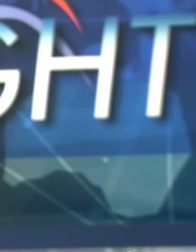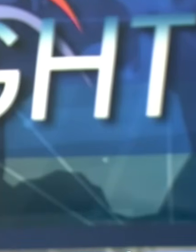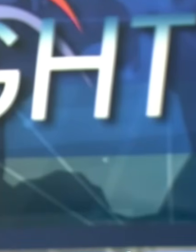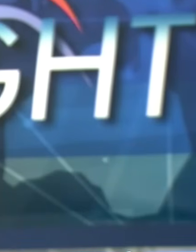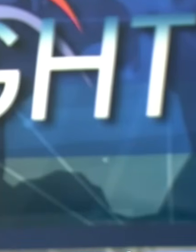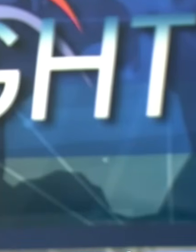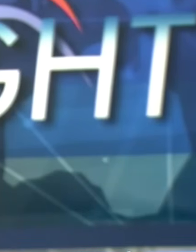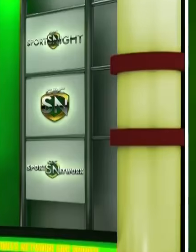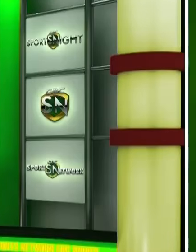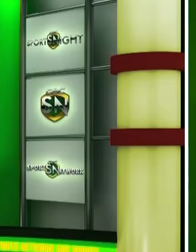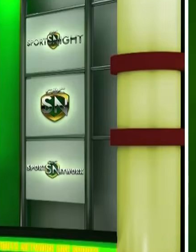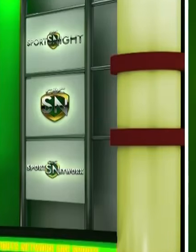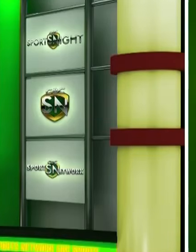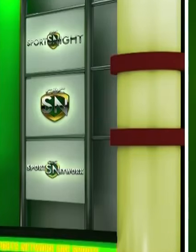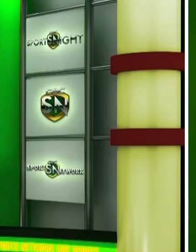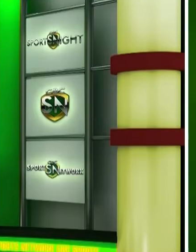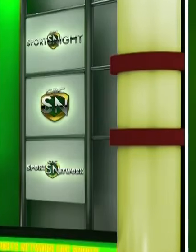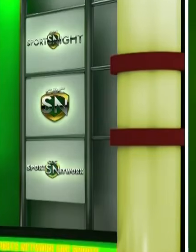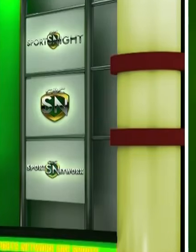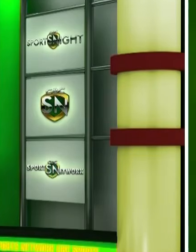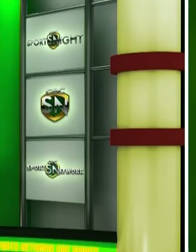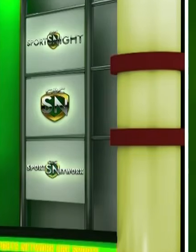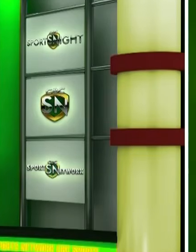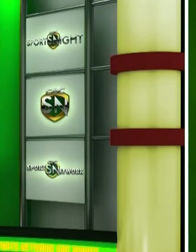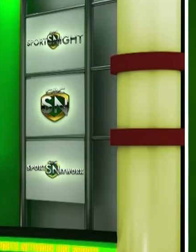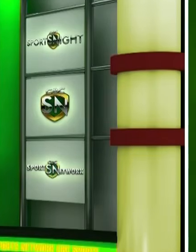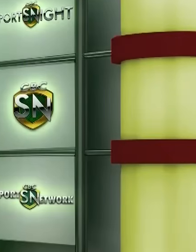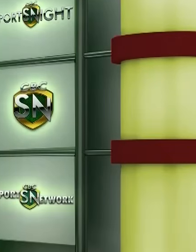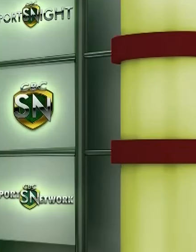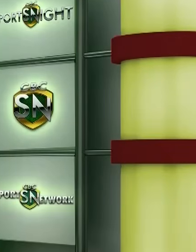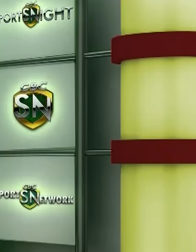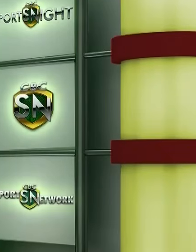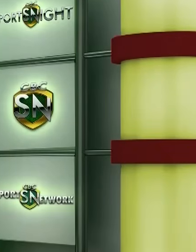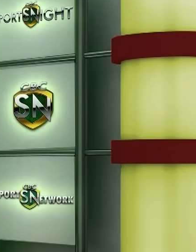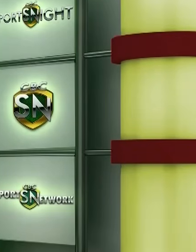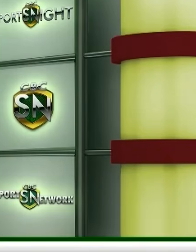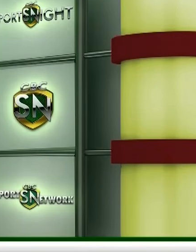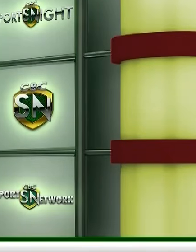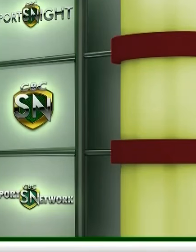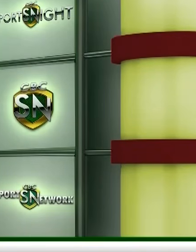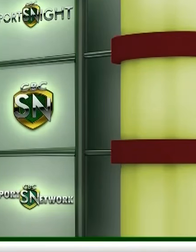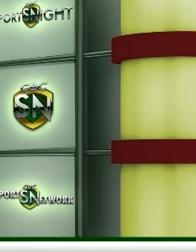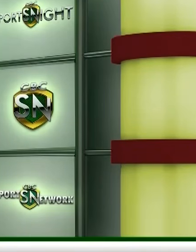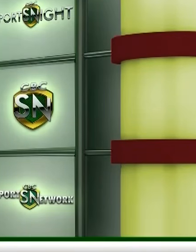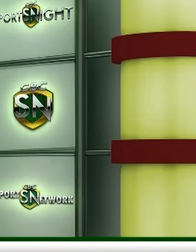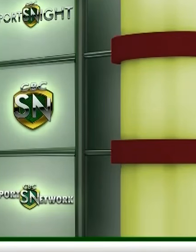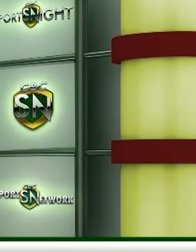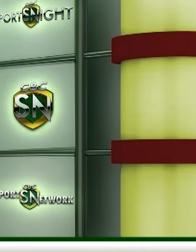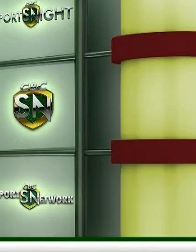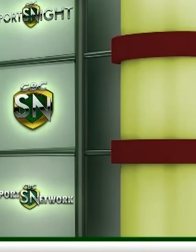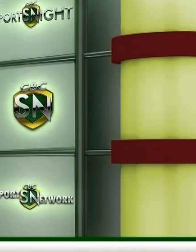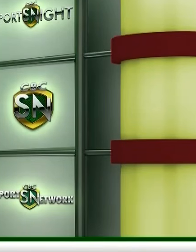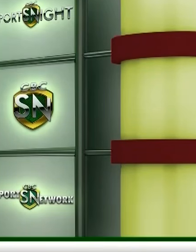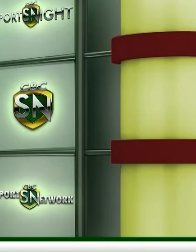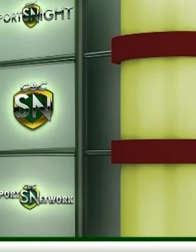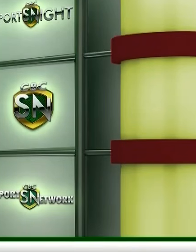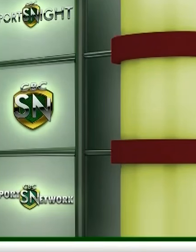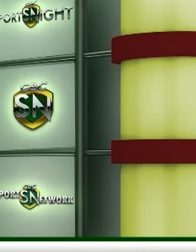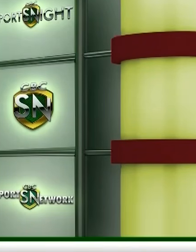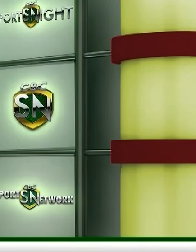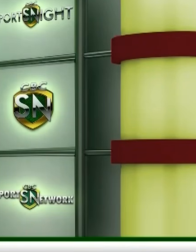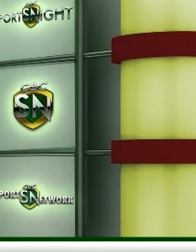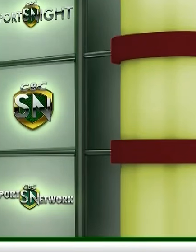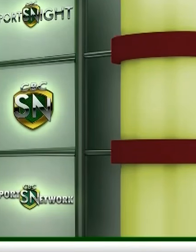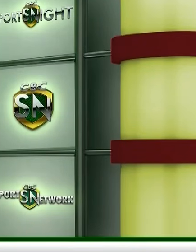Damien is back with more sporting action. Yeah, thanks so much, Tisha. Well, Alexandra ran away with the top honours at BSAT's Dasani